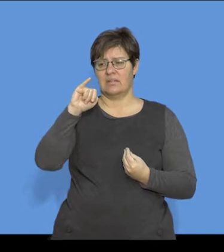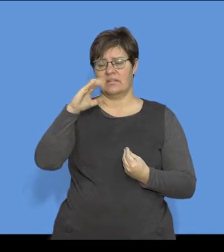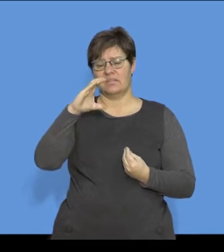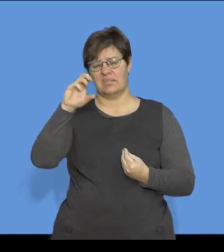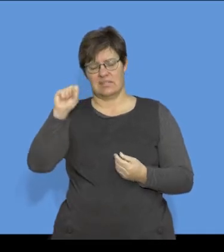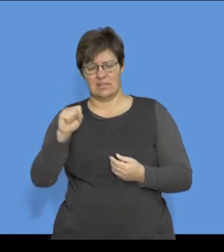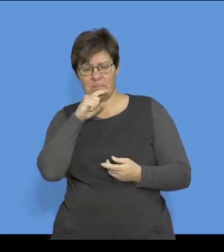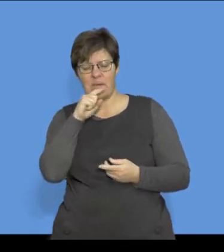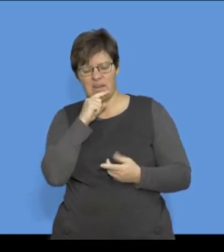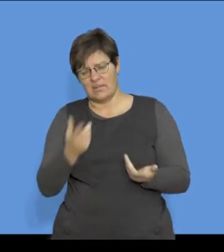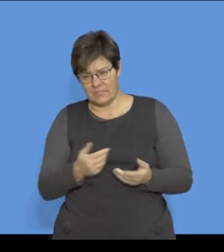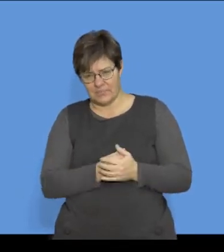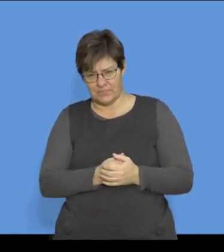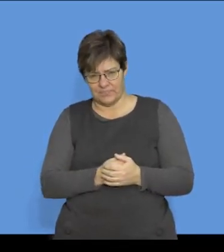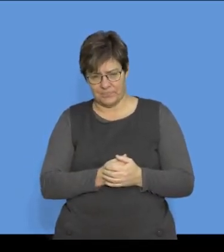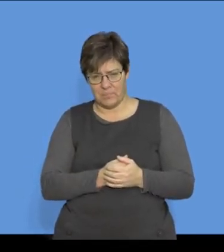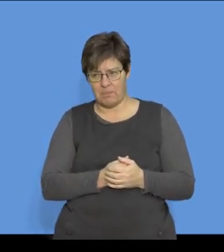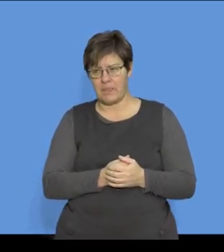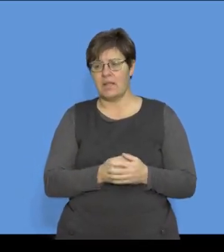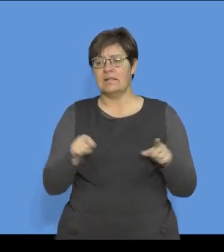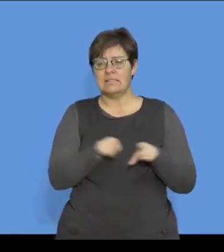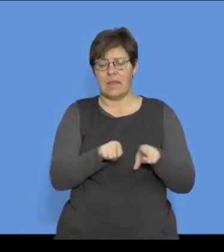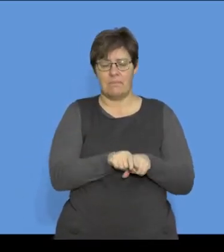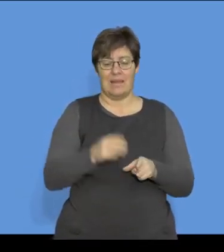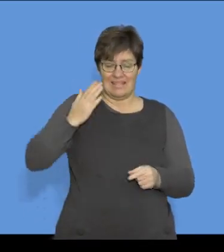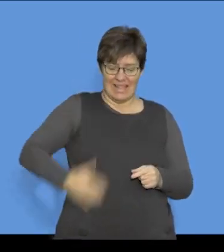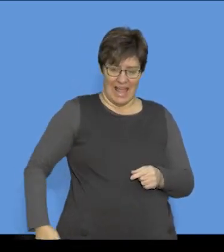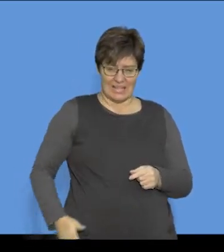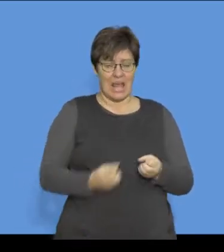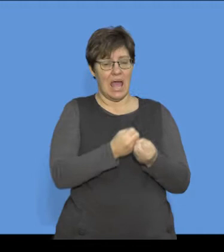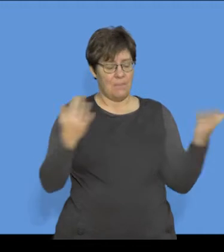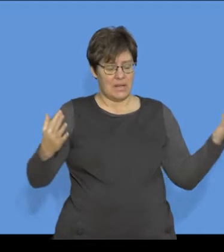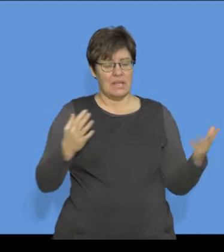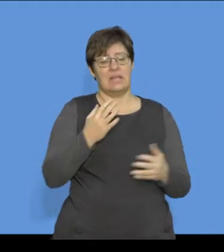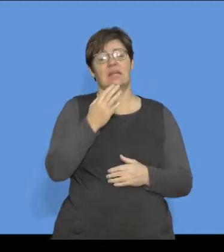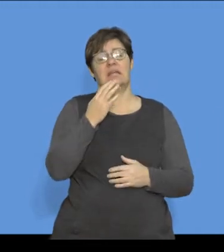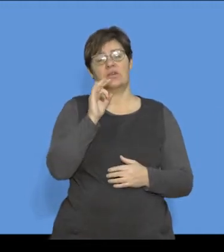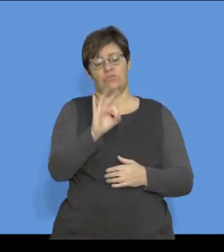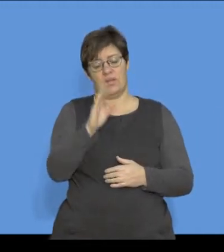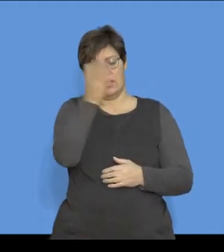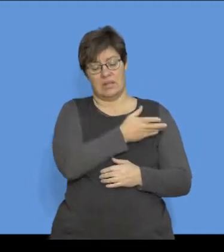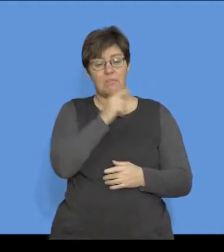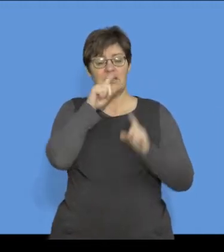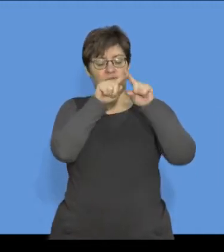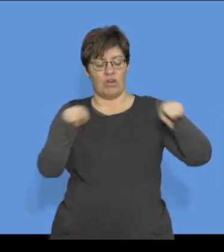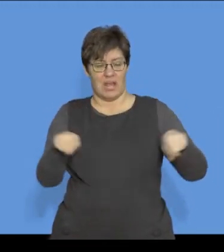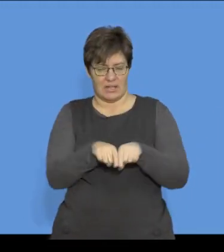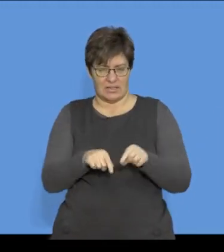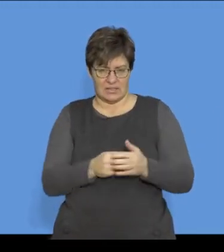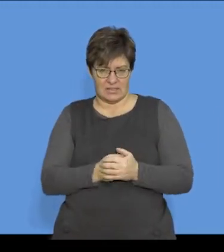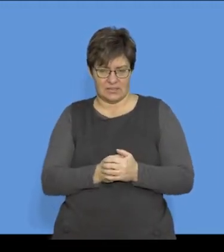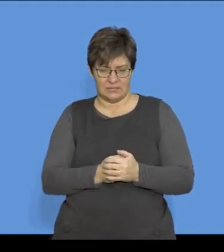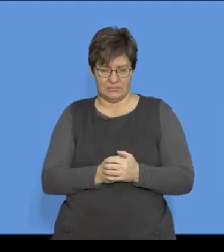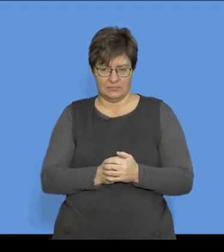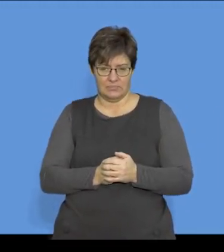vertices if it's many. And then it also has 3 sides, a triangle that is, which are normally between